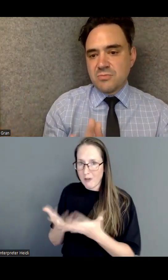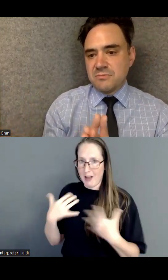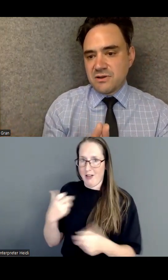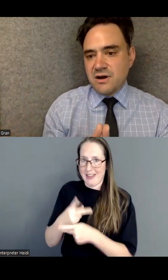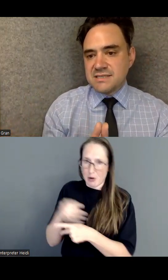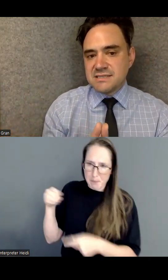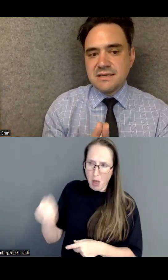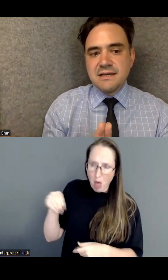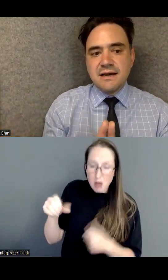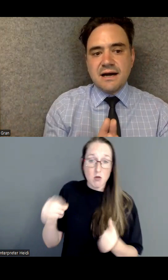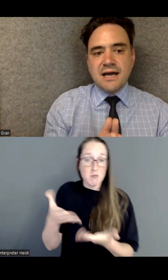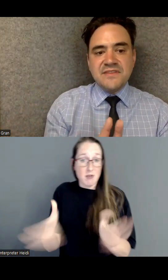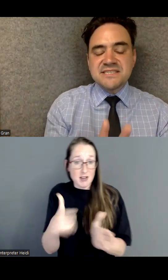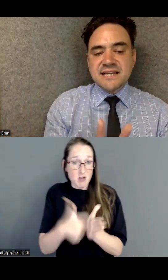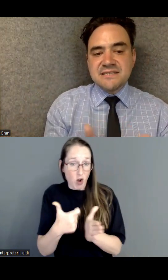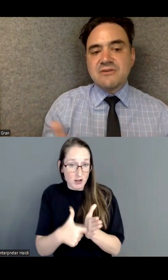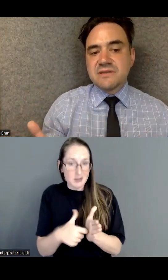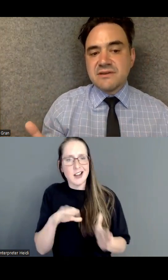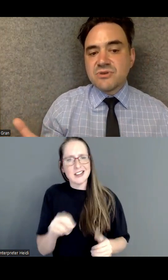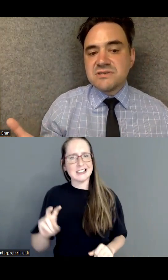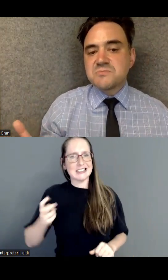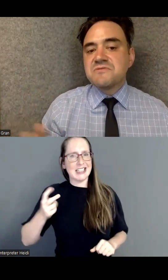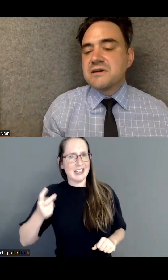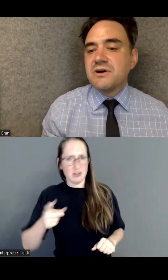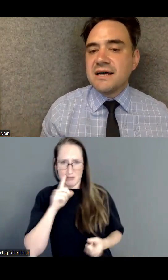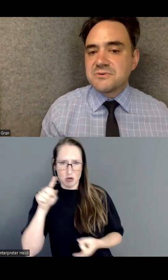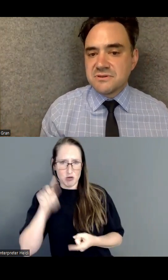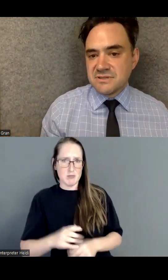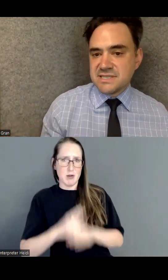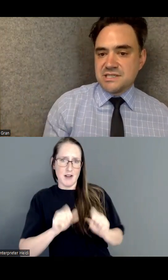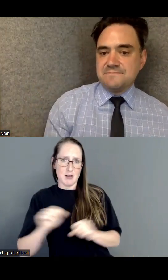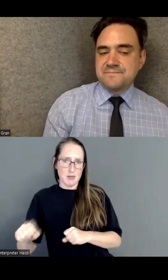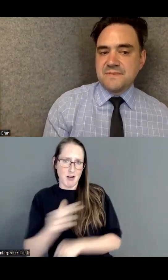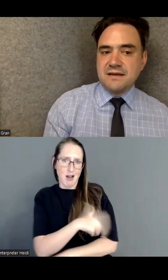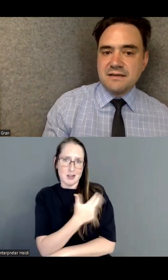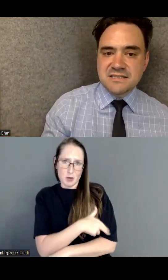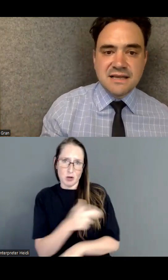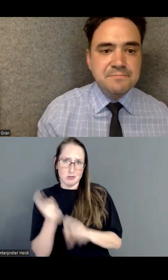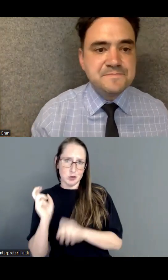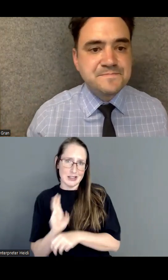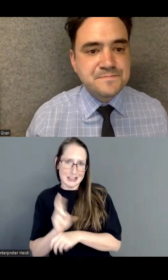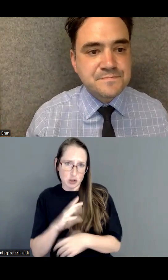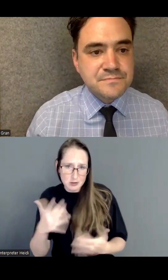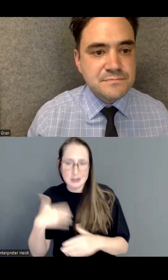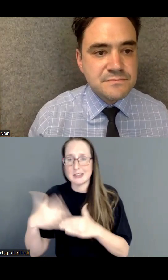spending or public costs, and then secondarily, reduce preventable hospital utilization. Next slide.